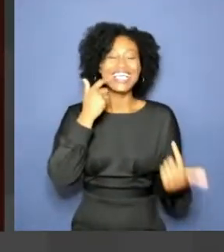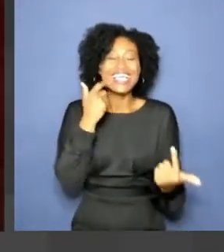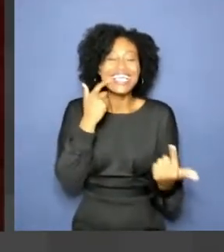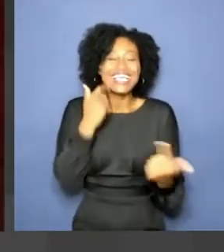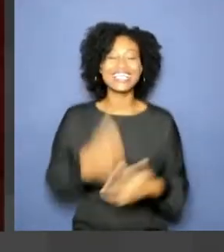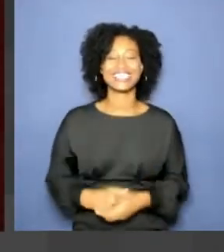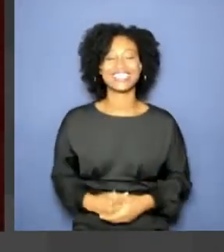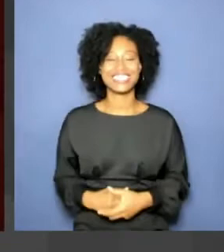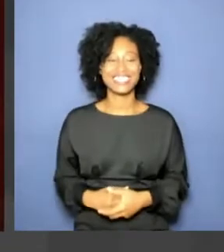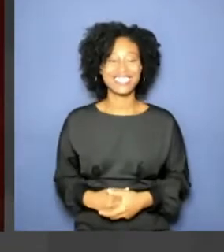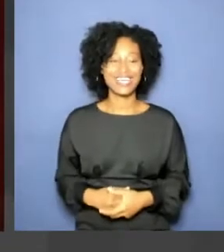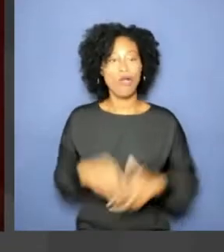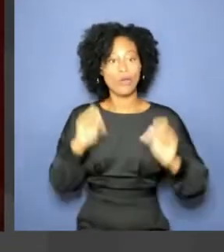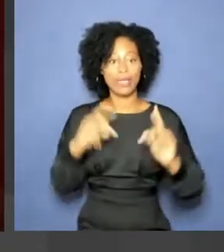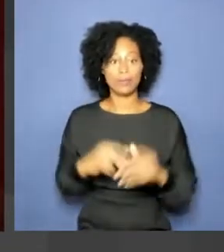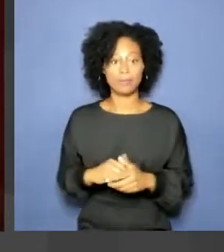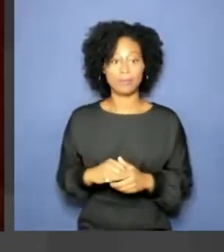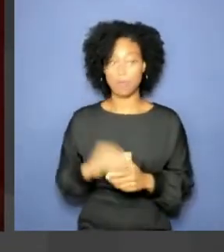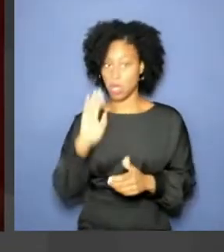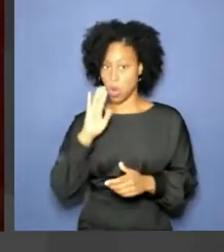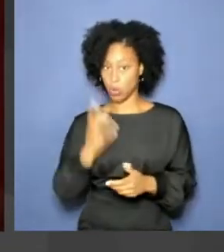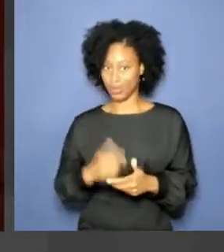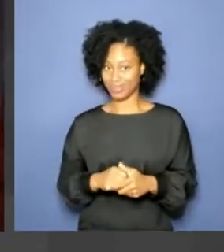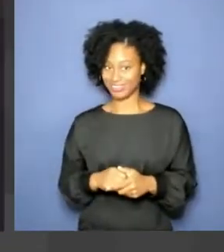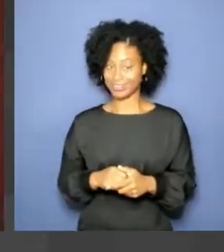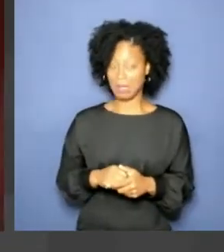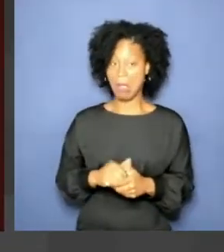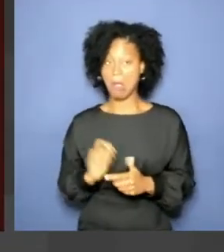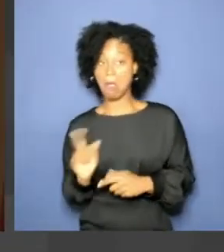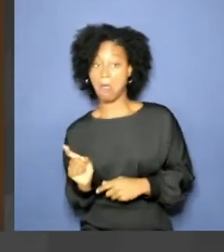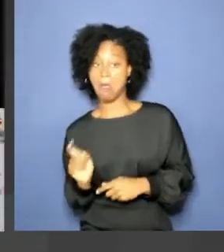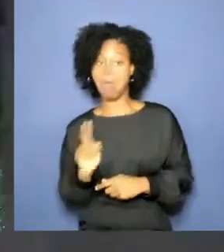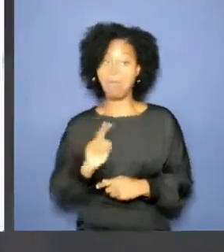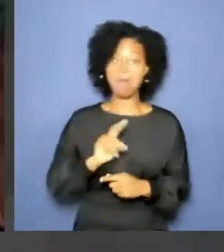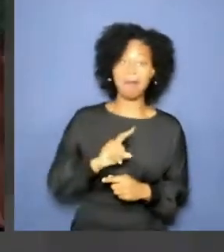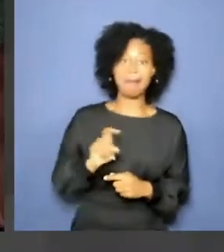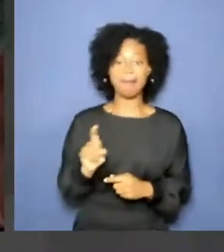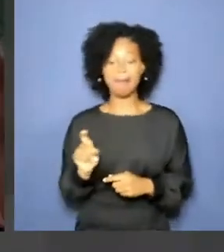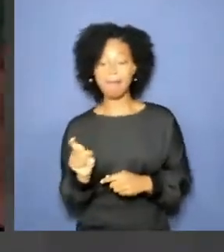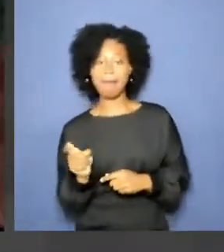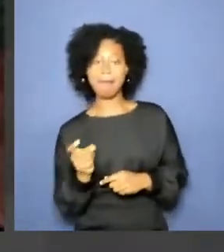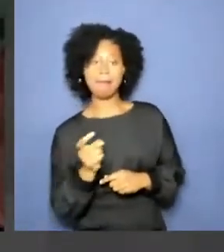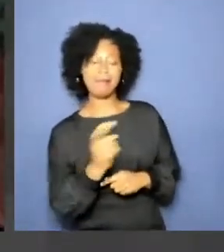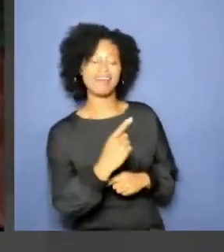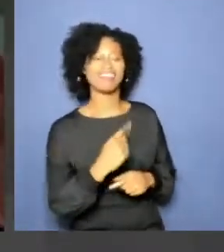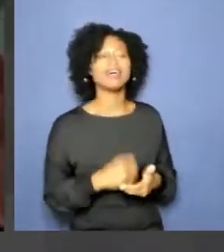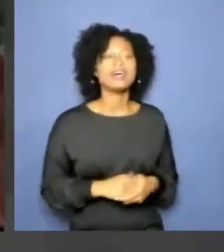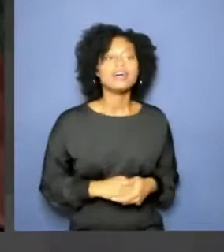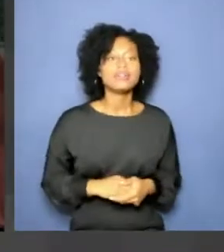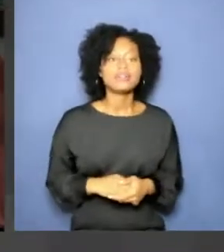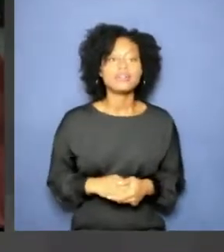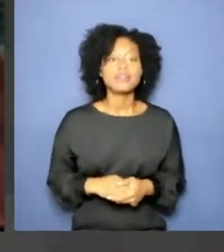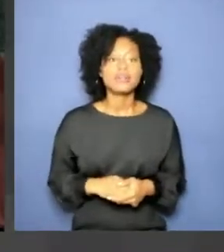Oh, okay. Hello. Sneak around the sides. Sneak around. Vad är det här? Det är jätter!